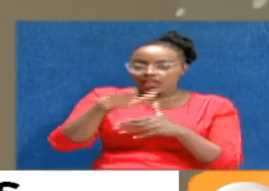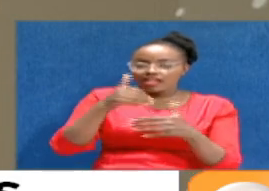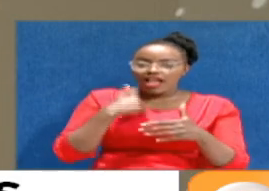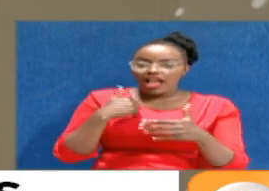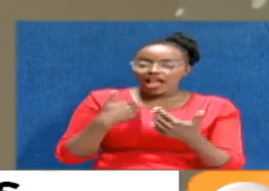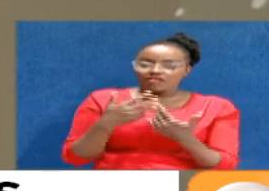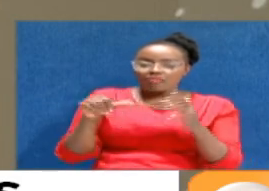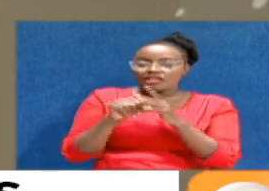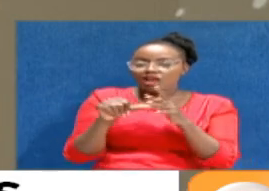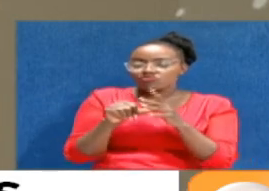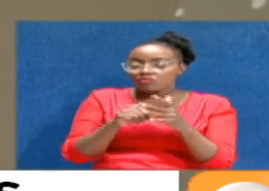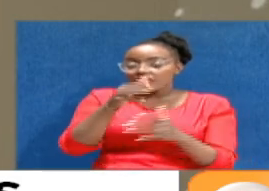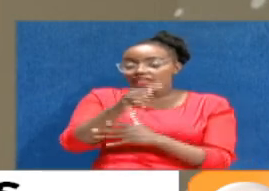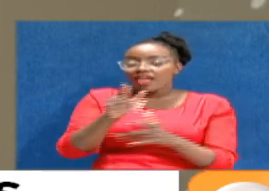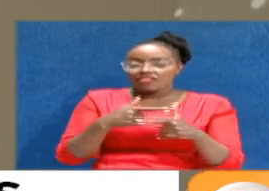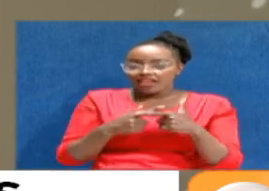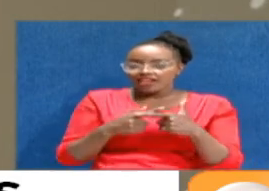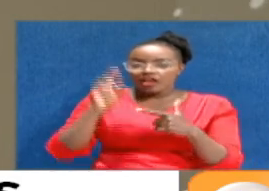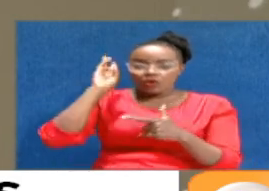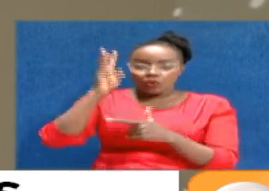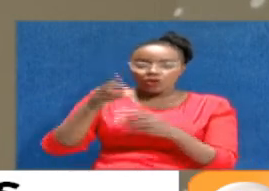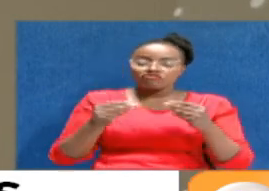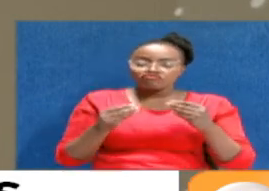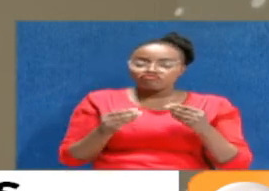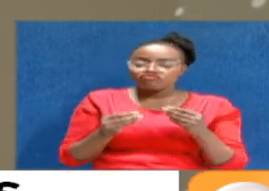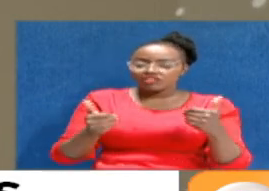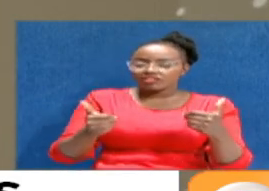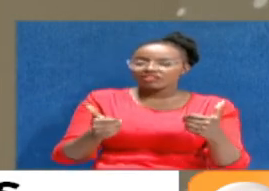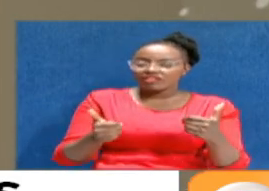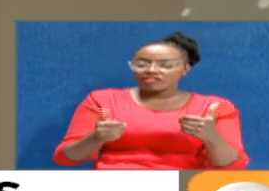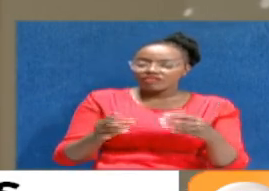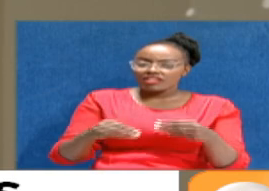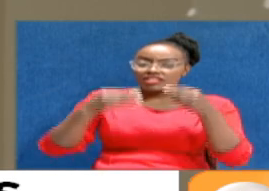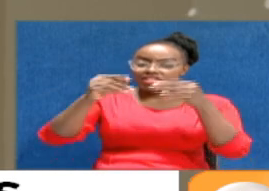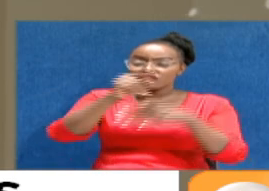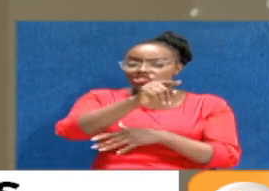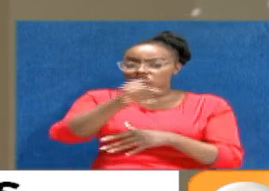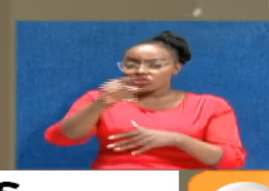kulikuwa kumejipinda pinda, now she will atanyorosha. So gives you